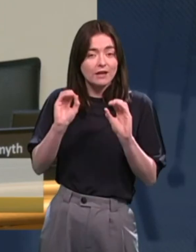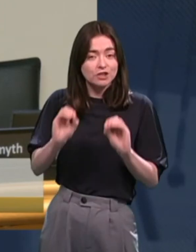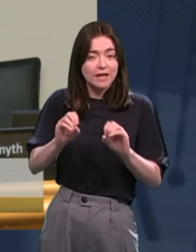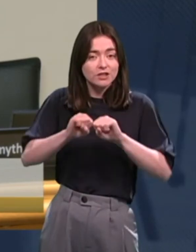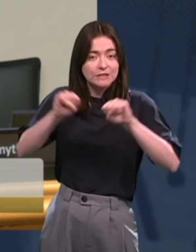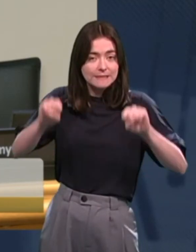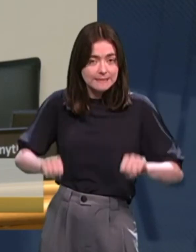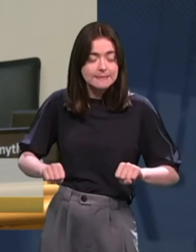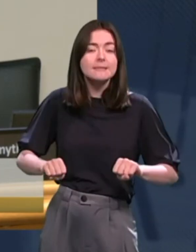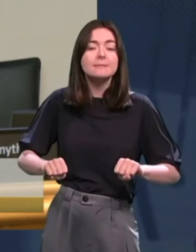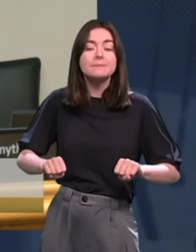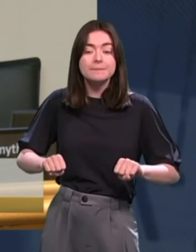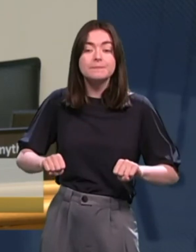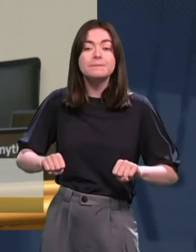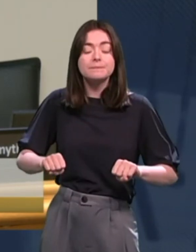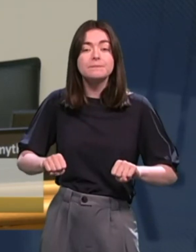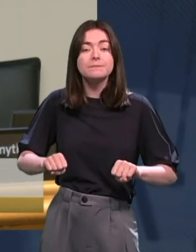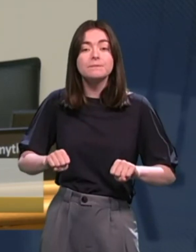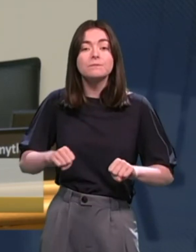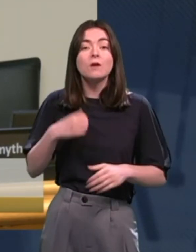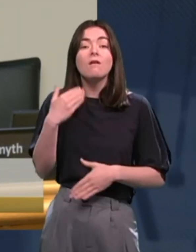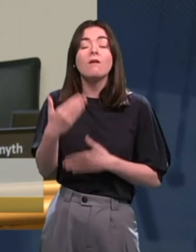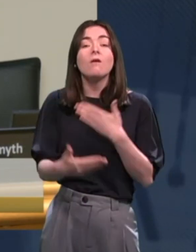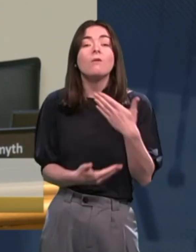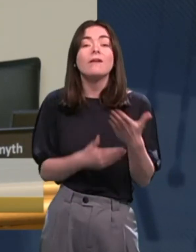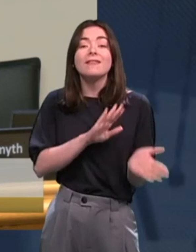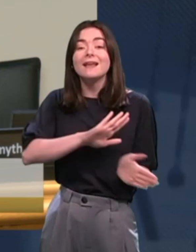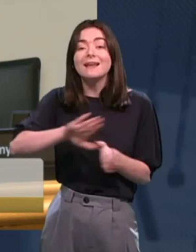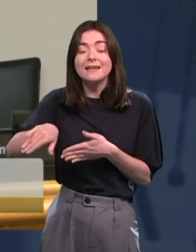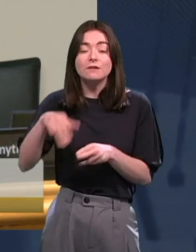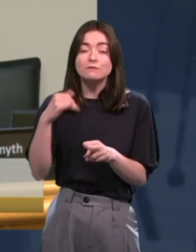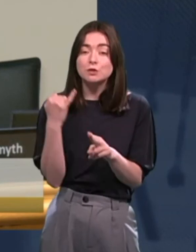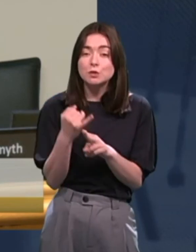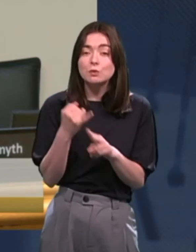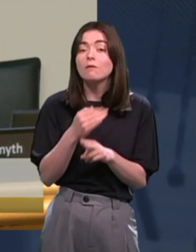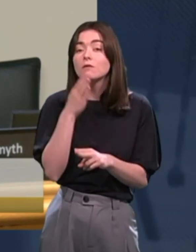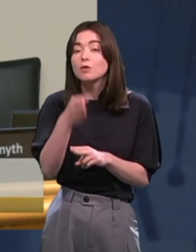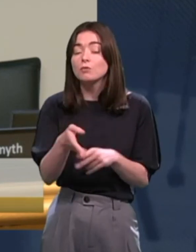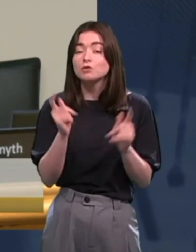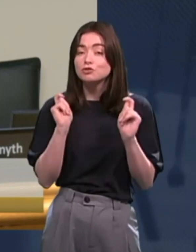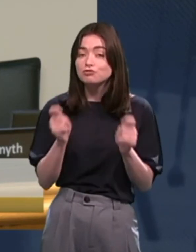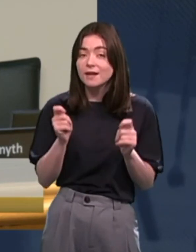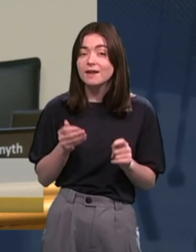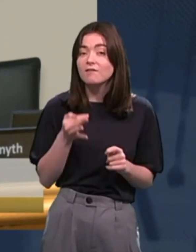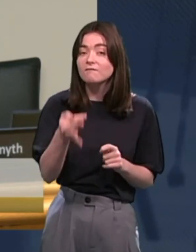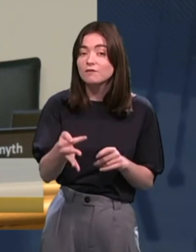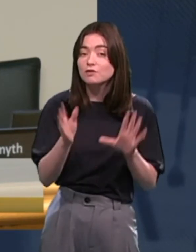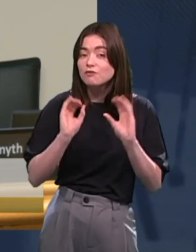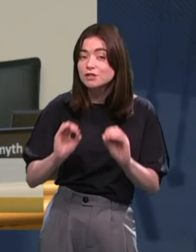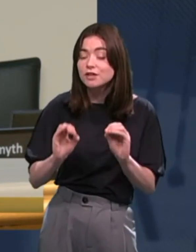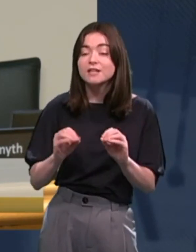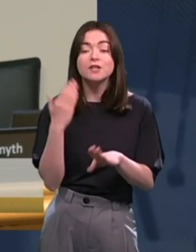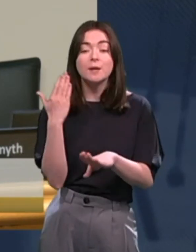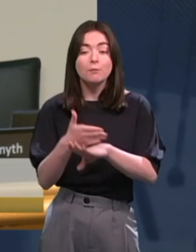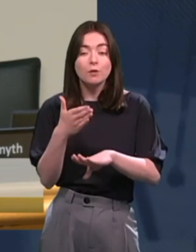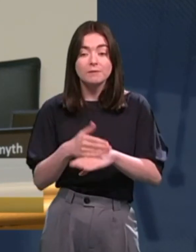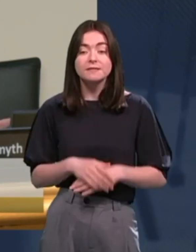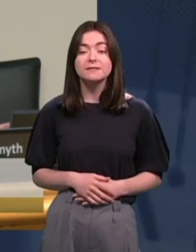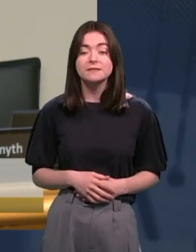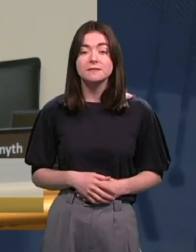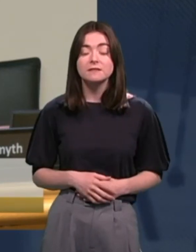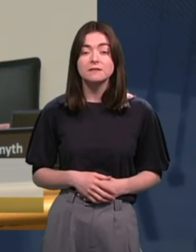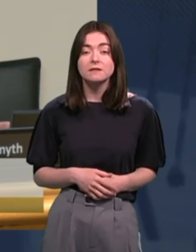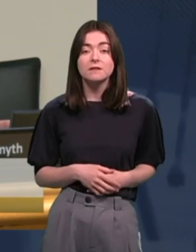when the transition after school into training, further education, and into employment. Because if